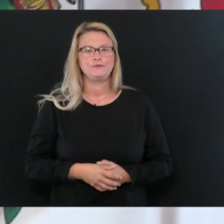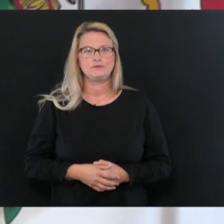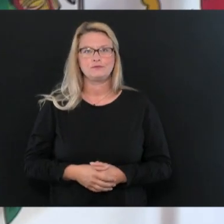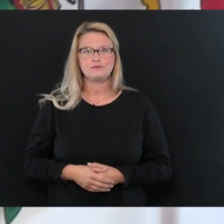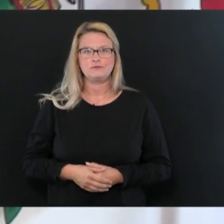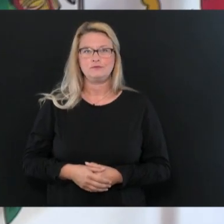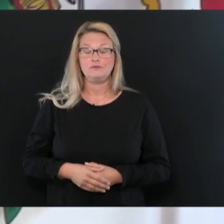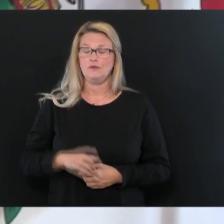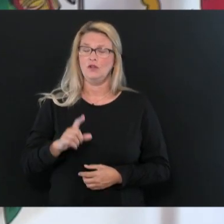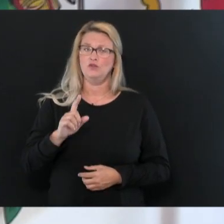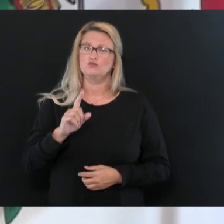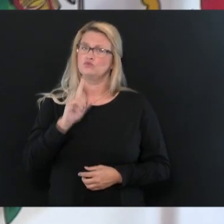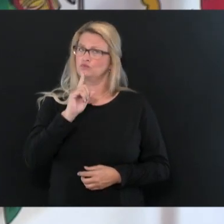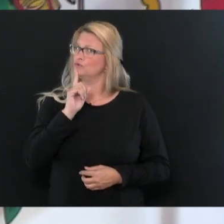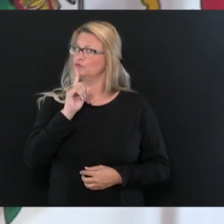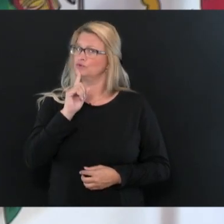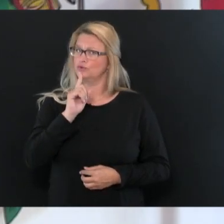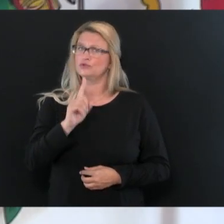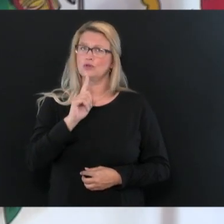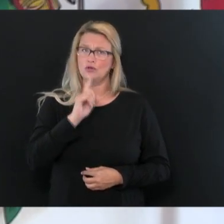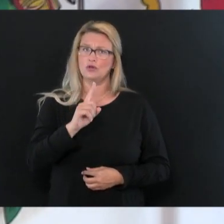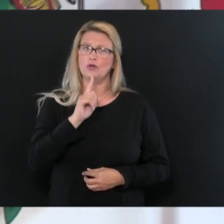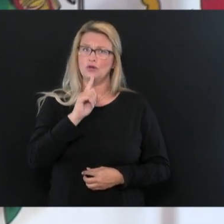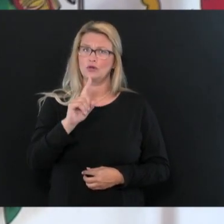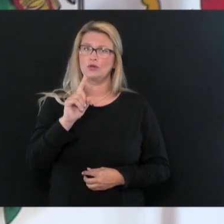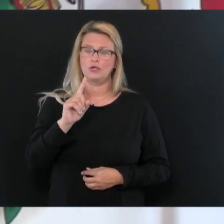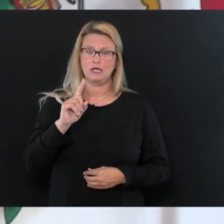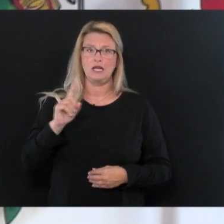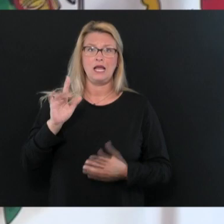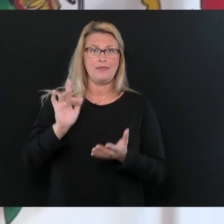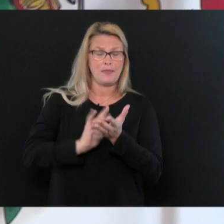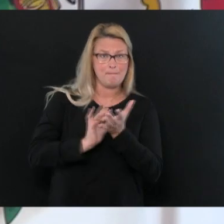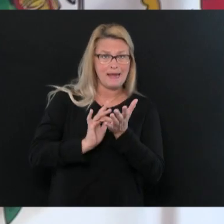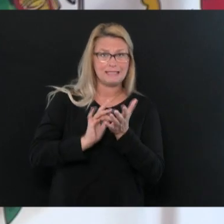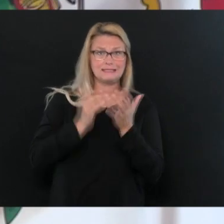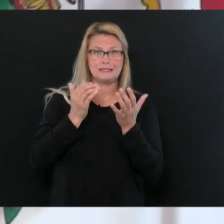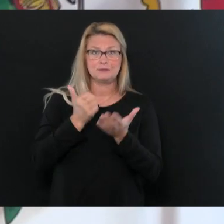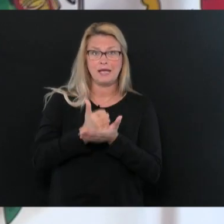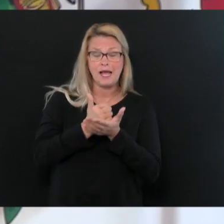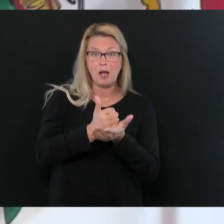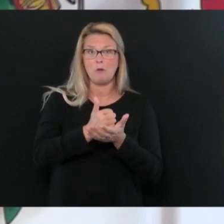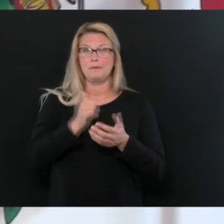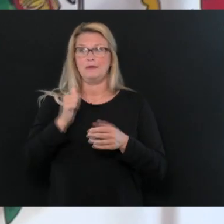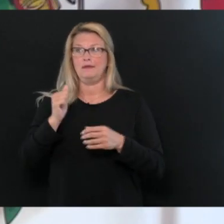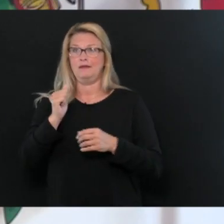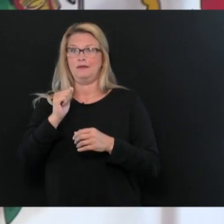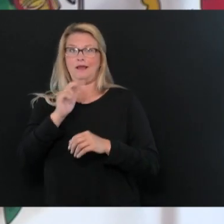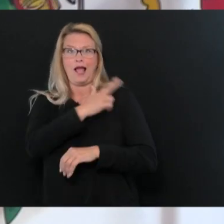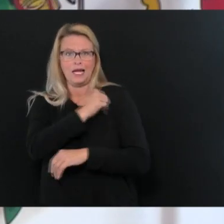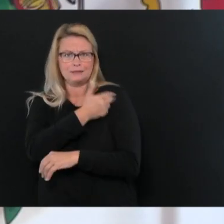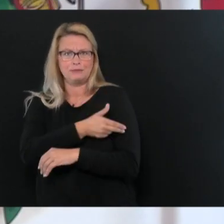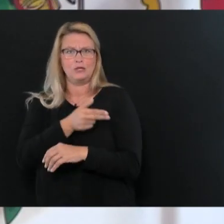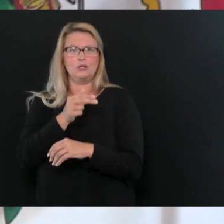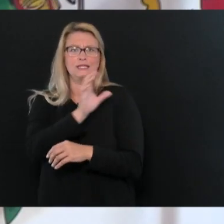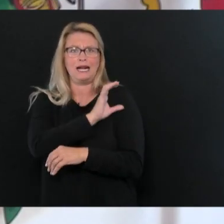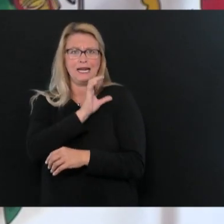no question that the therapeutics are better, the medicines are better, from the standpoint of us knowing what to